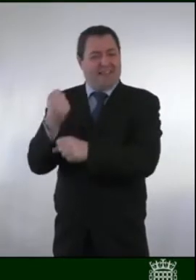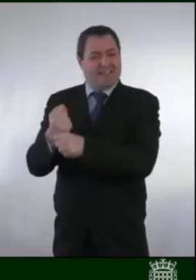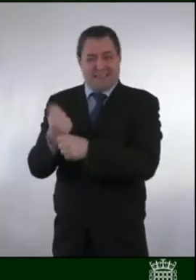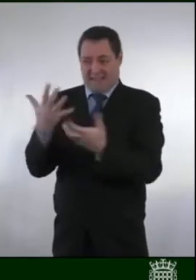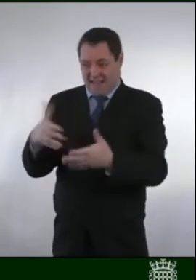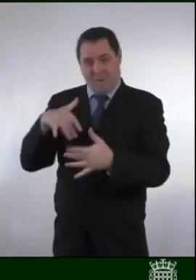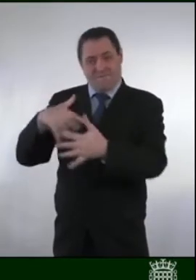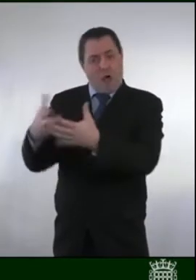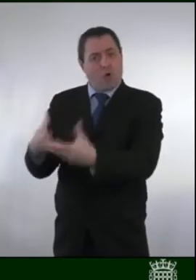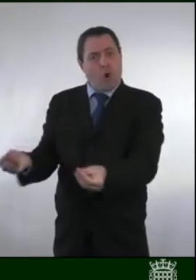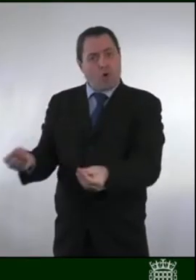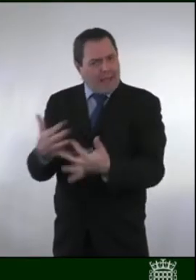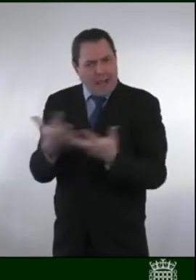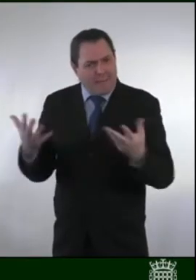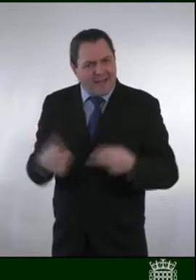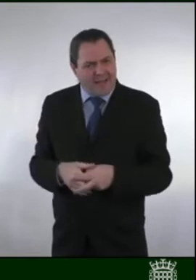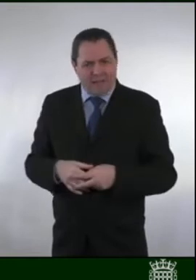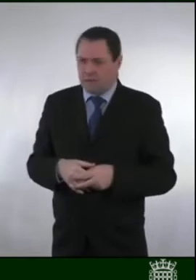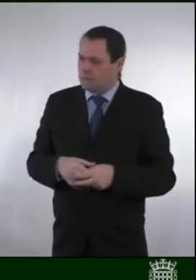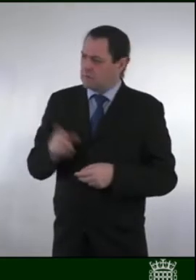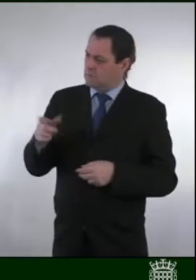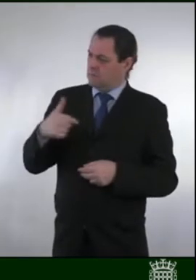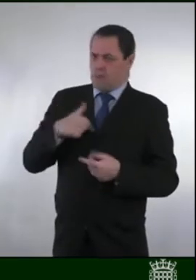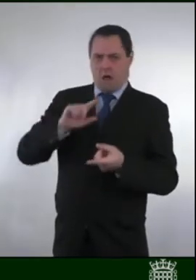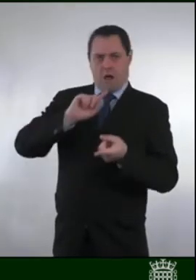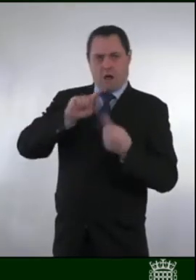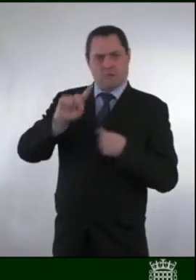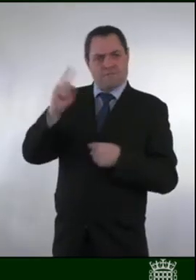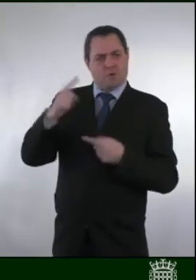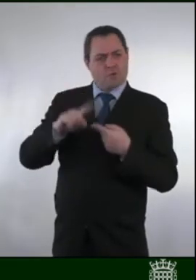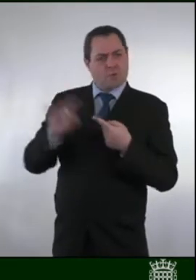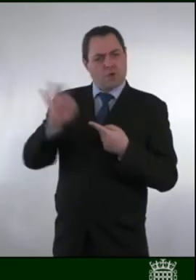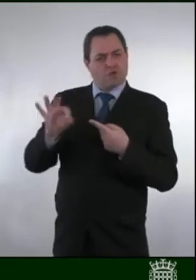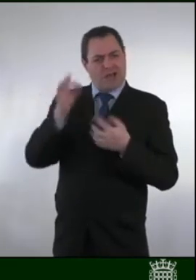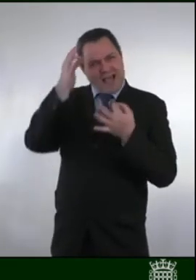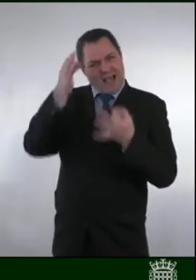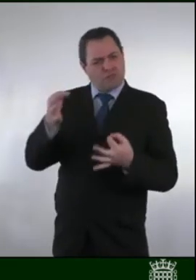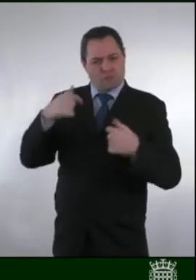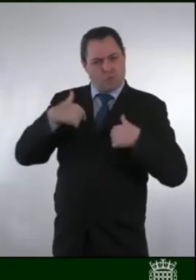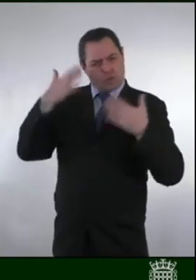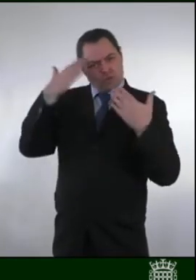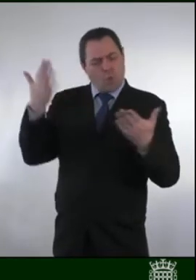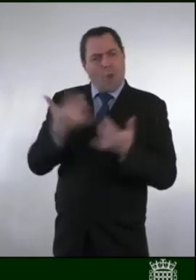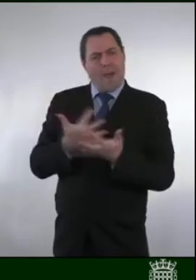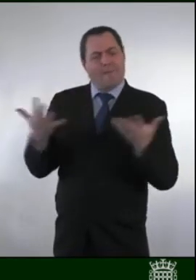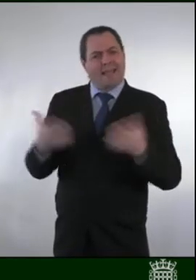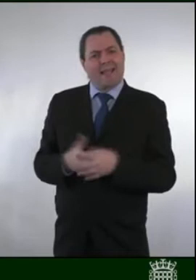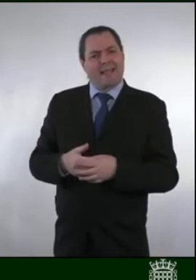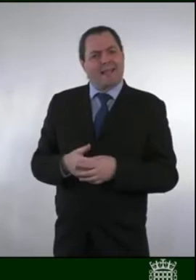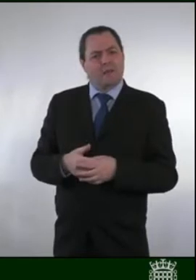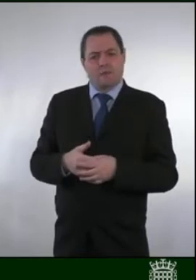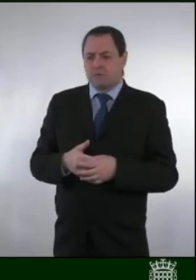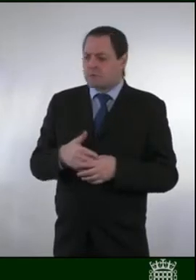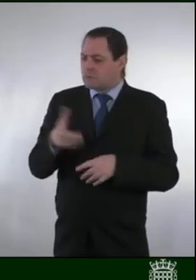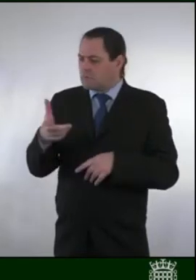Well, I answered the first question entirely accurately, Mr. Speaker, because we don't know how many cases might be